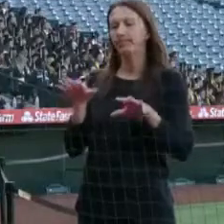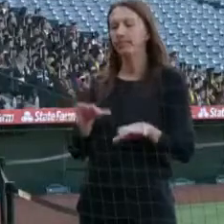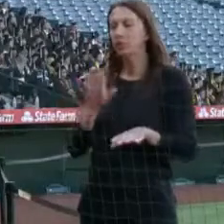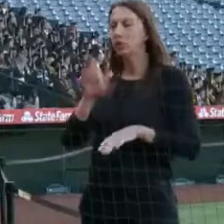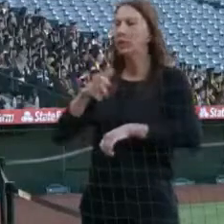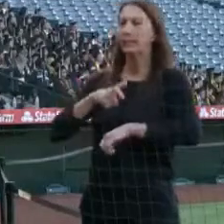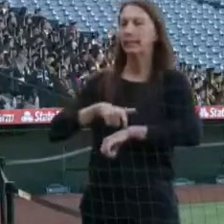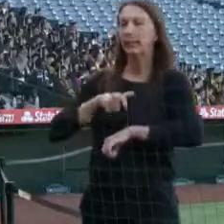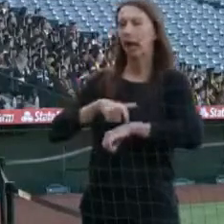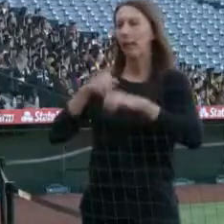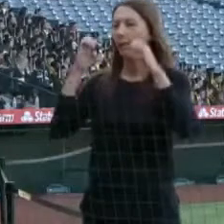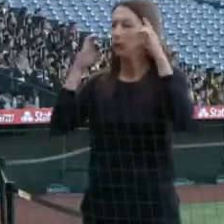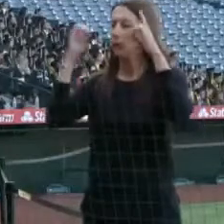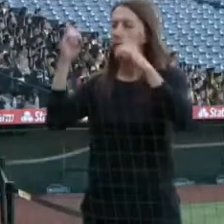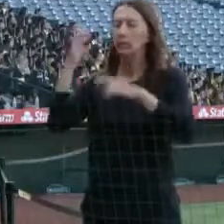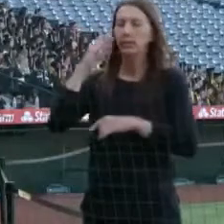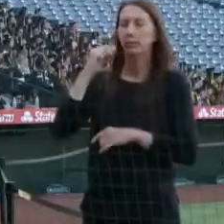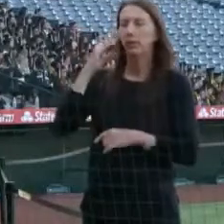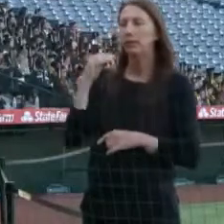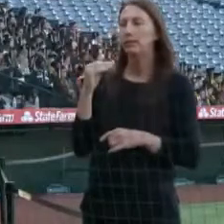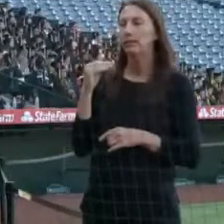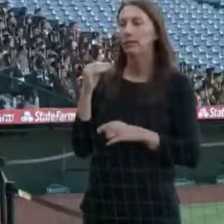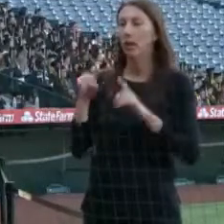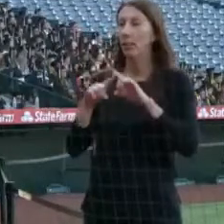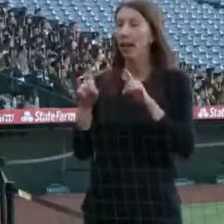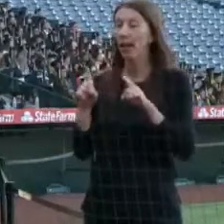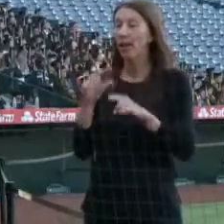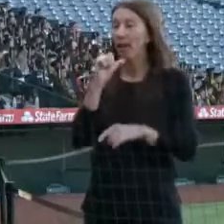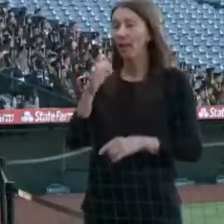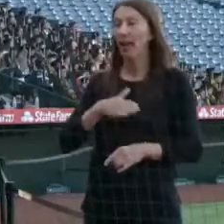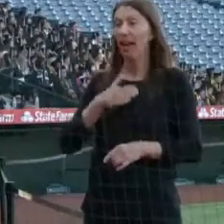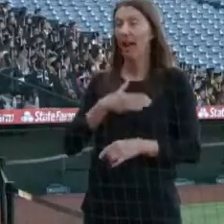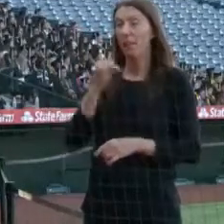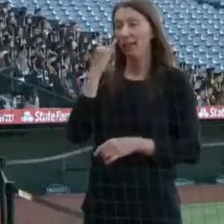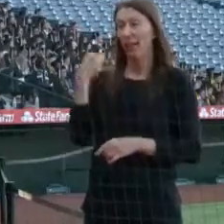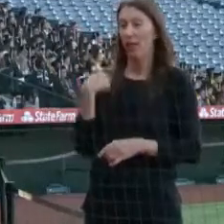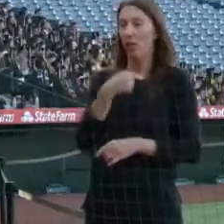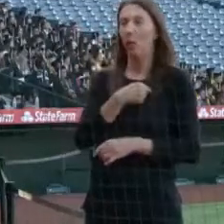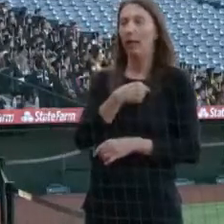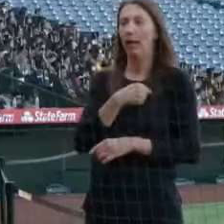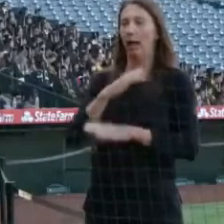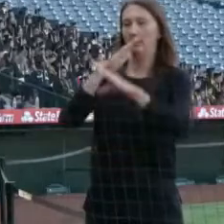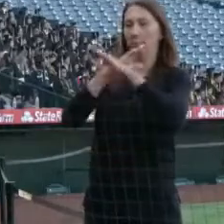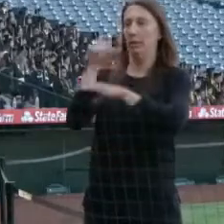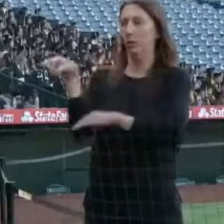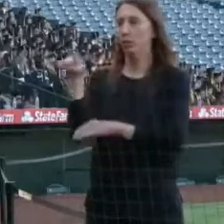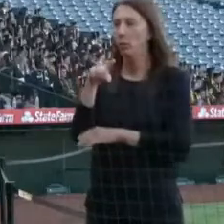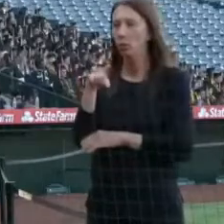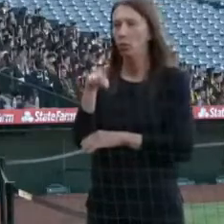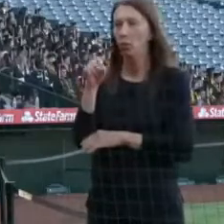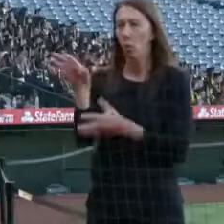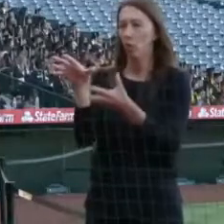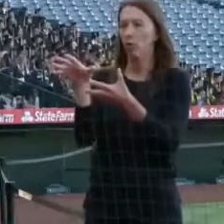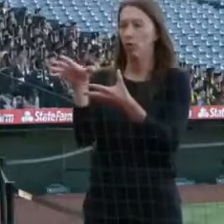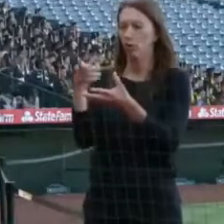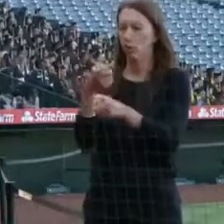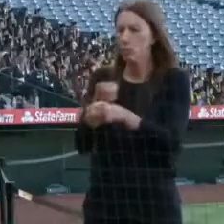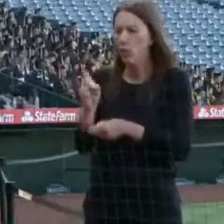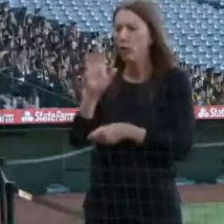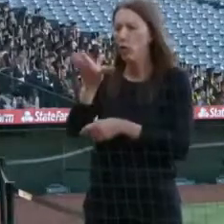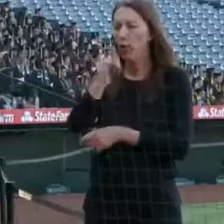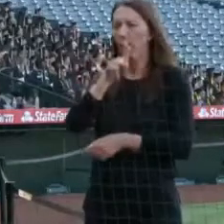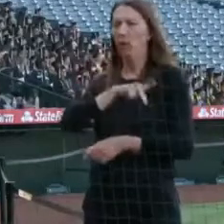journey. I am not happy, however, if we've gotten in your way or ruined your personal timeline by